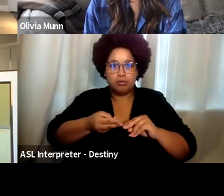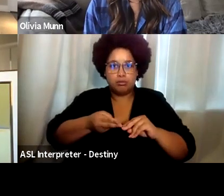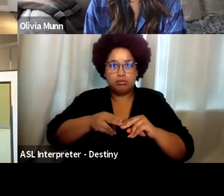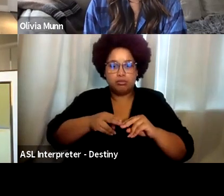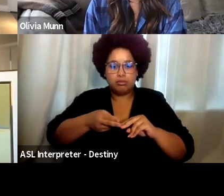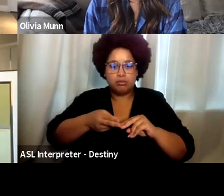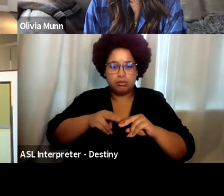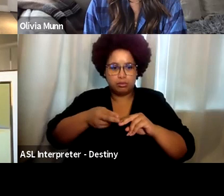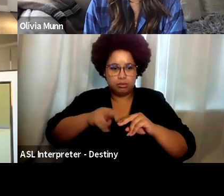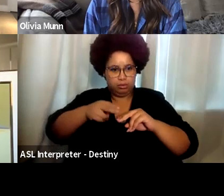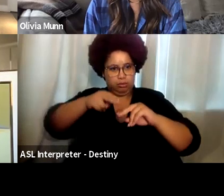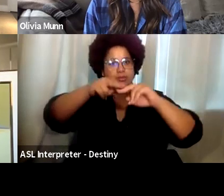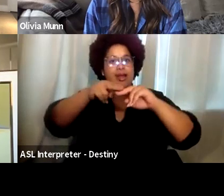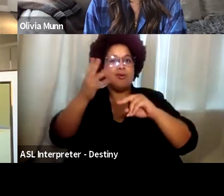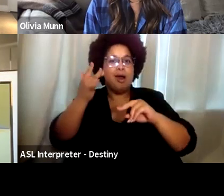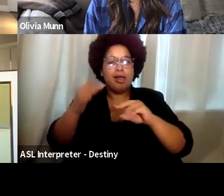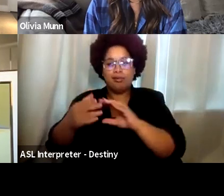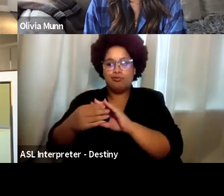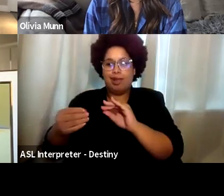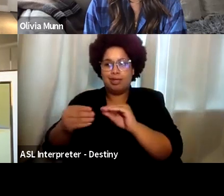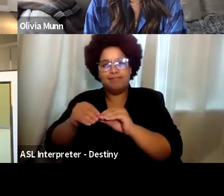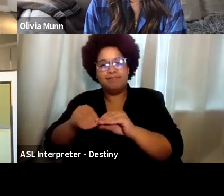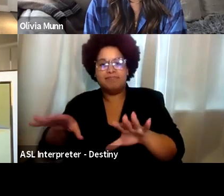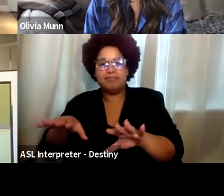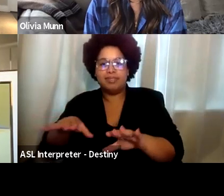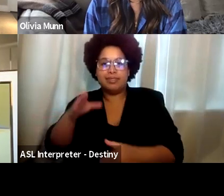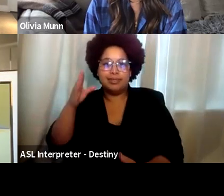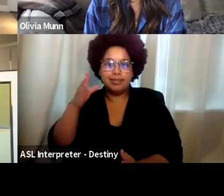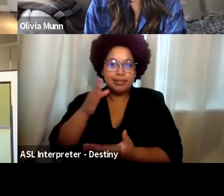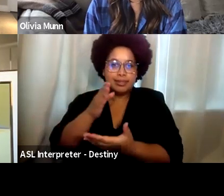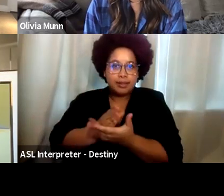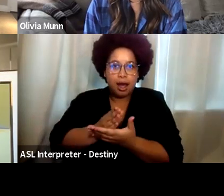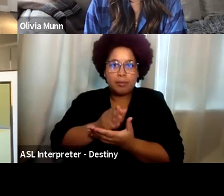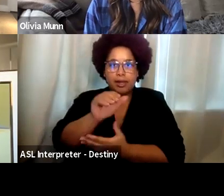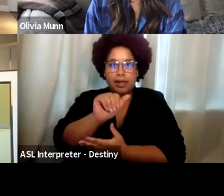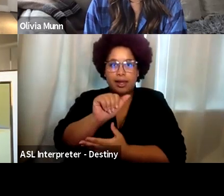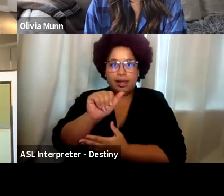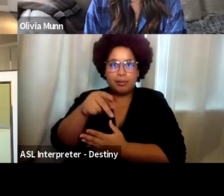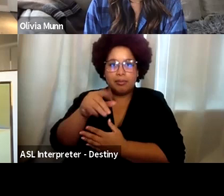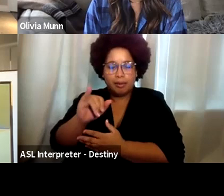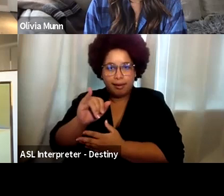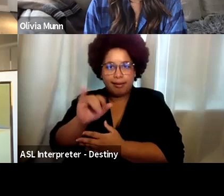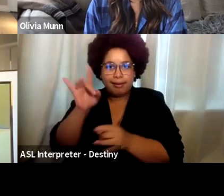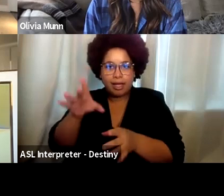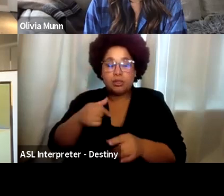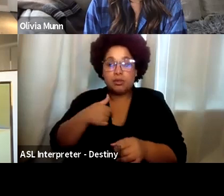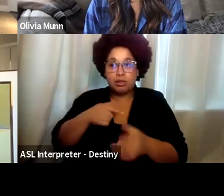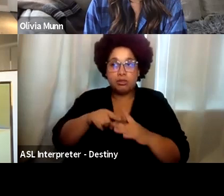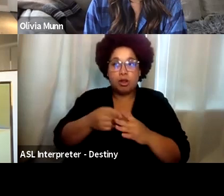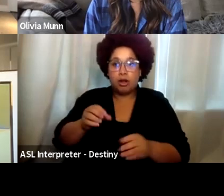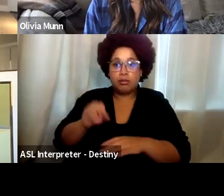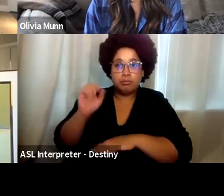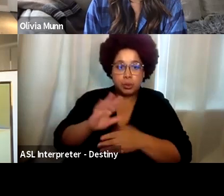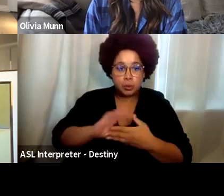quickly after the rhetoric started heating up. Stop AAPI hate was quite clear. So I pitched stories, I would